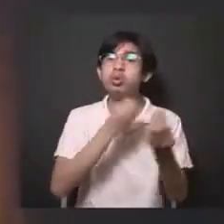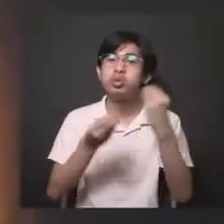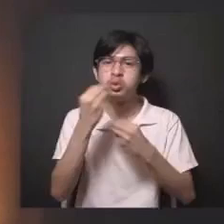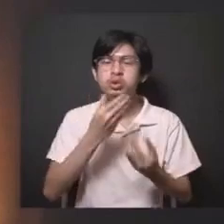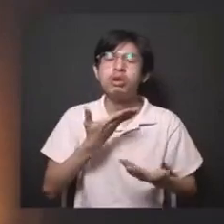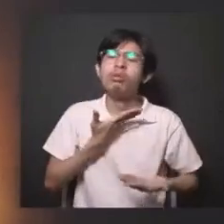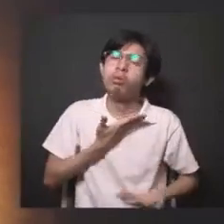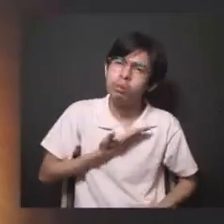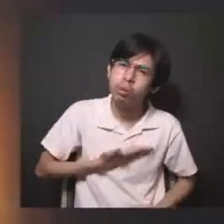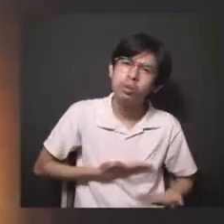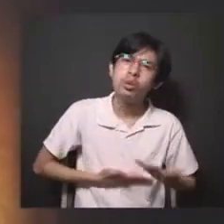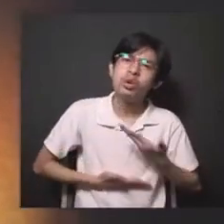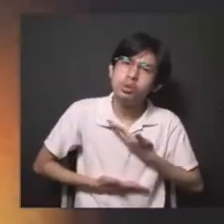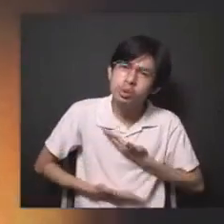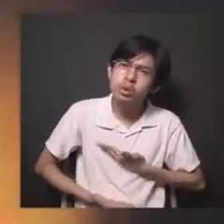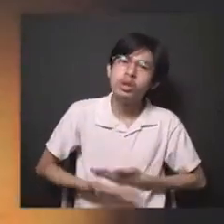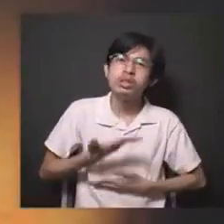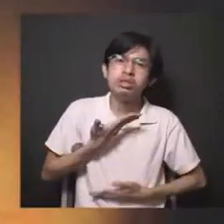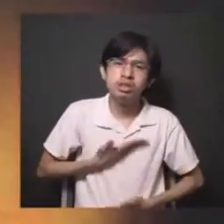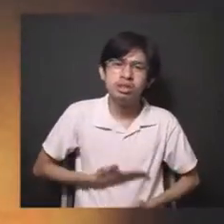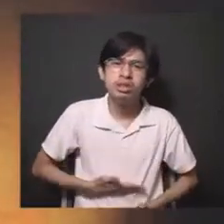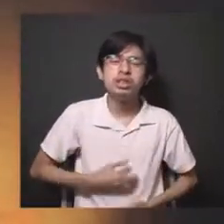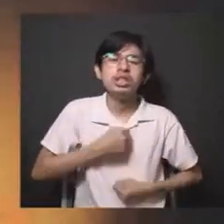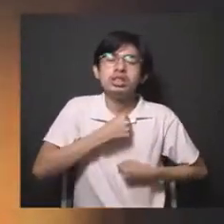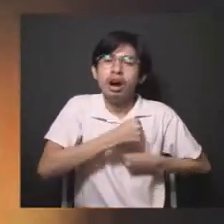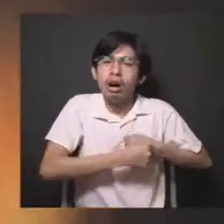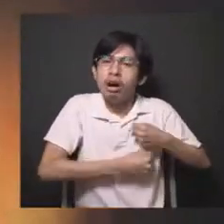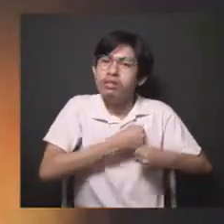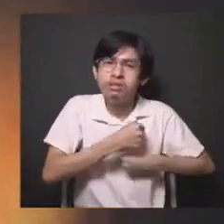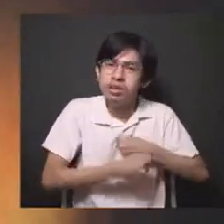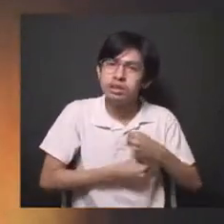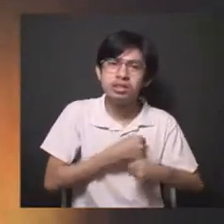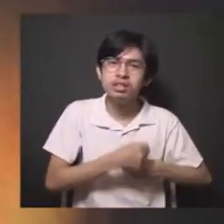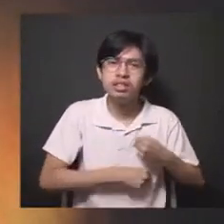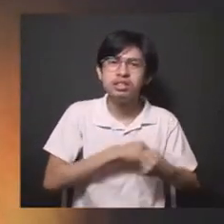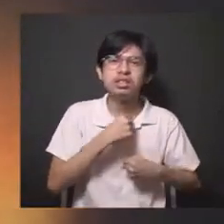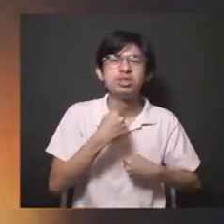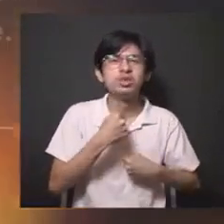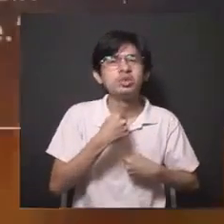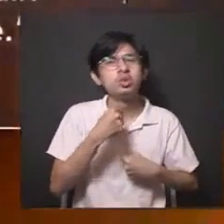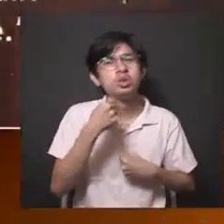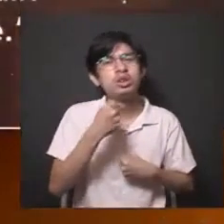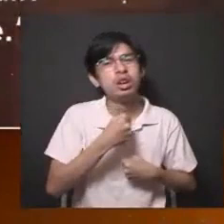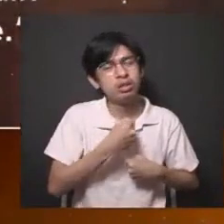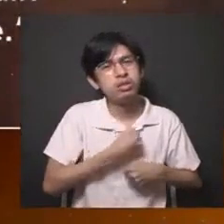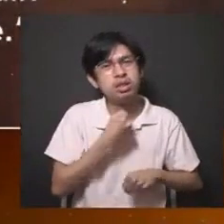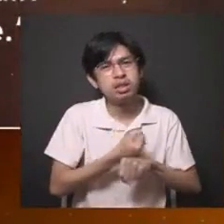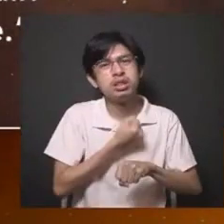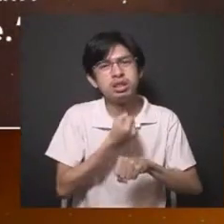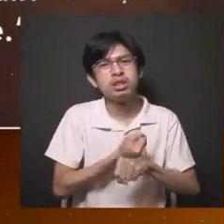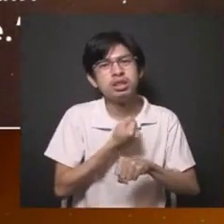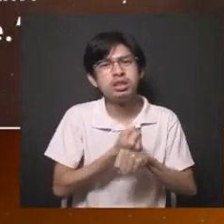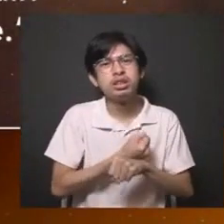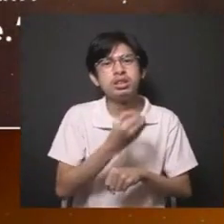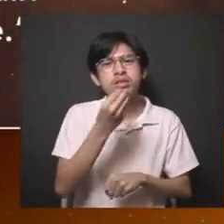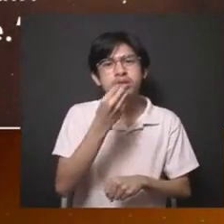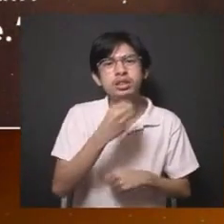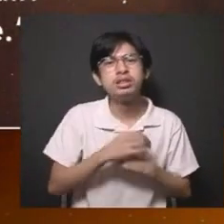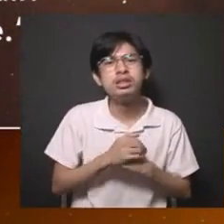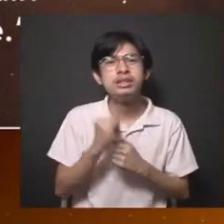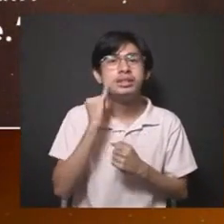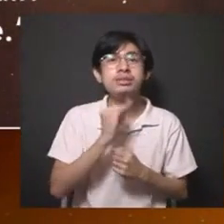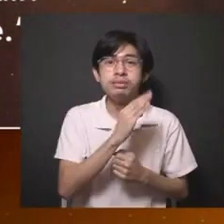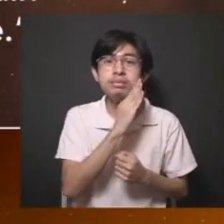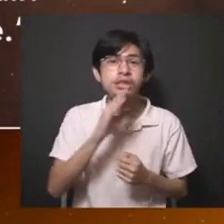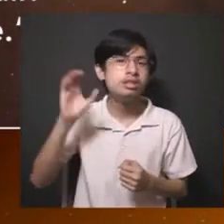In verse 42, in chapter 42, verse 1, it says that when Jacob heard that grain was available in Egypt, he said to his